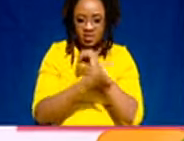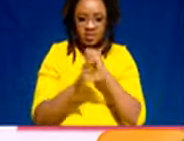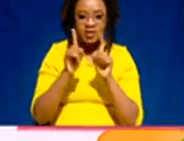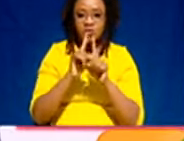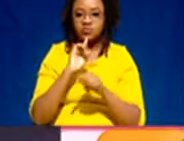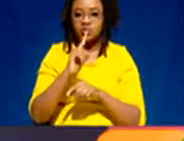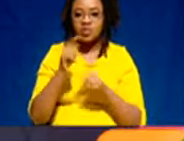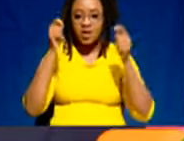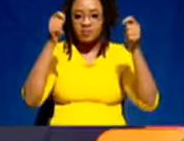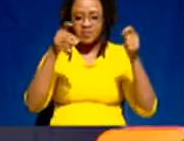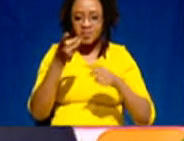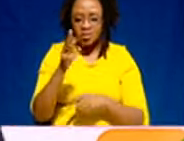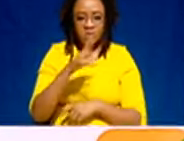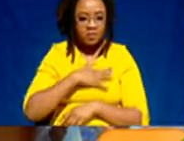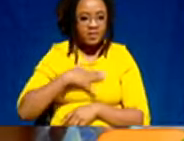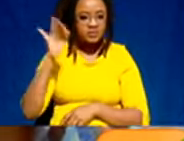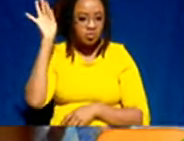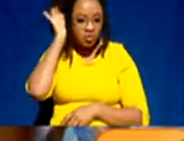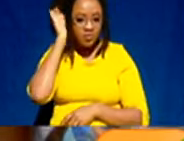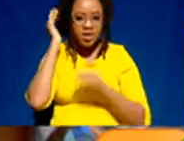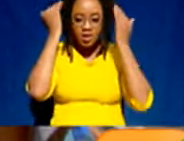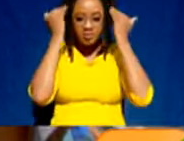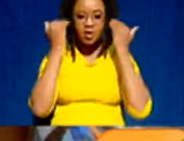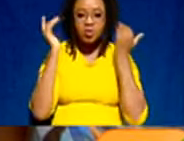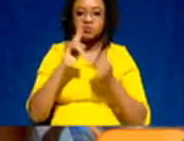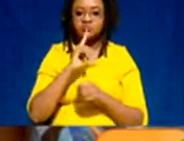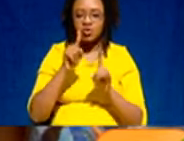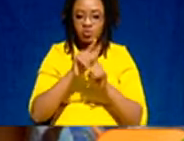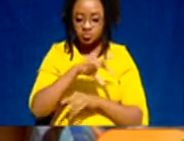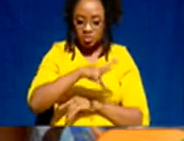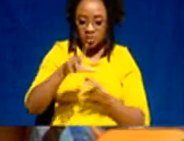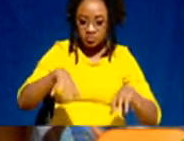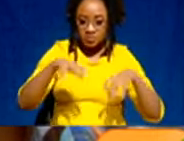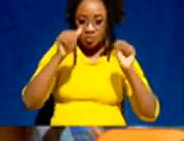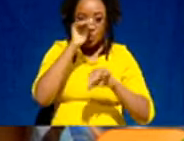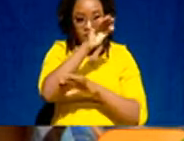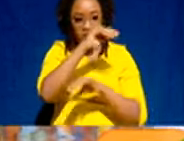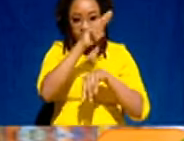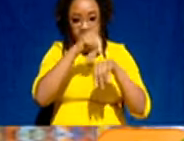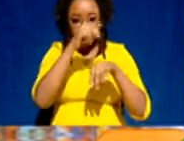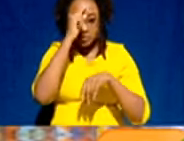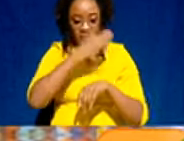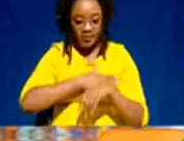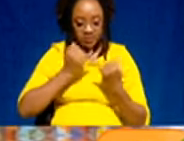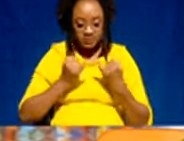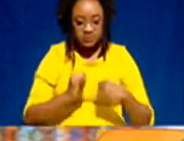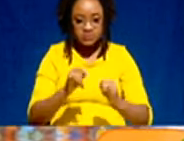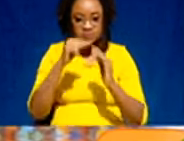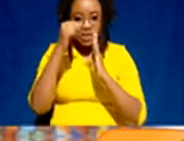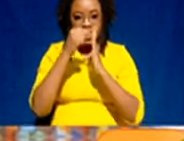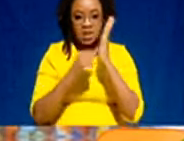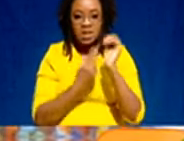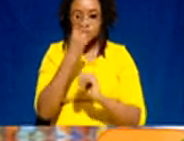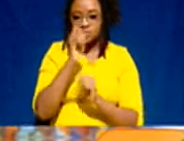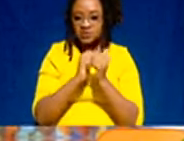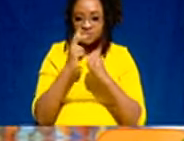striking doctors to obey court orders. The county bosses also called on the national government to implement the contentious